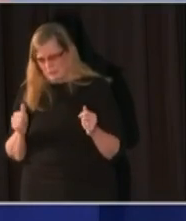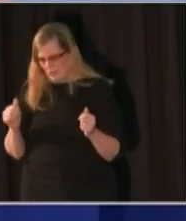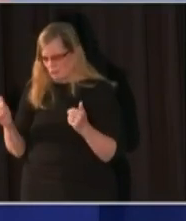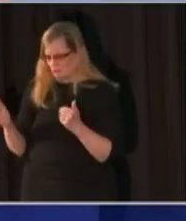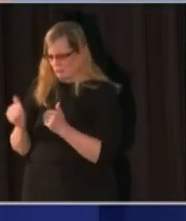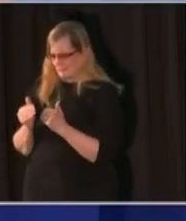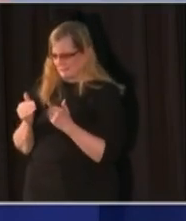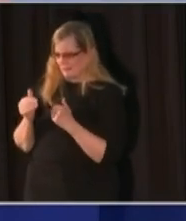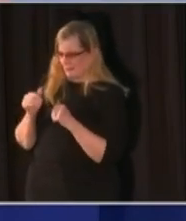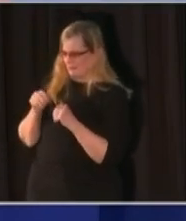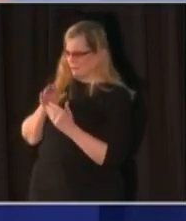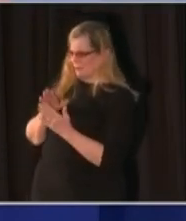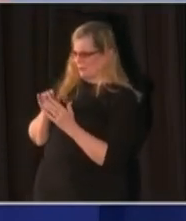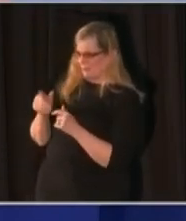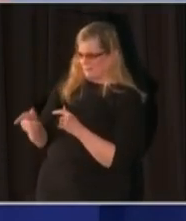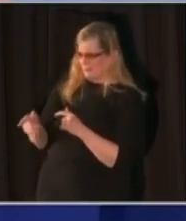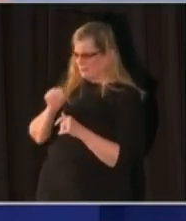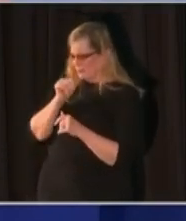to coronavirus?